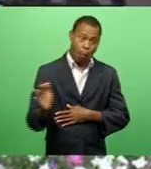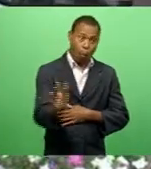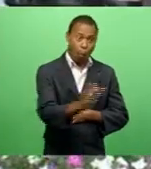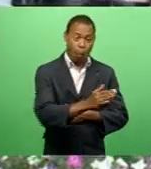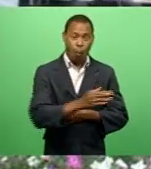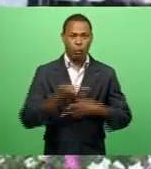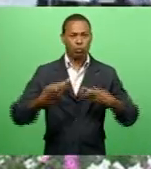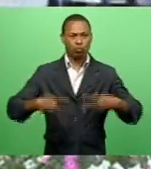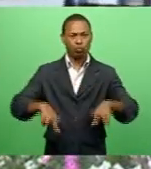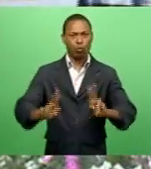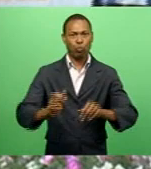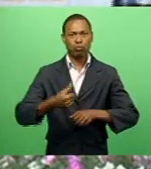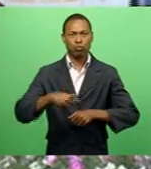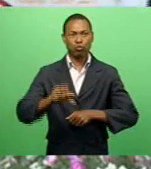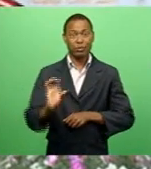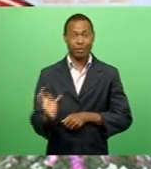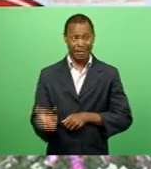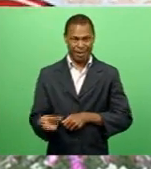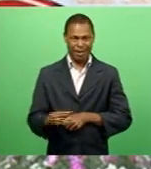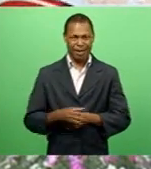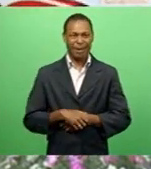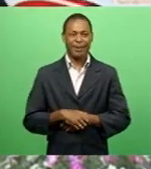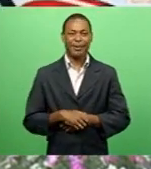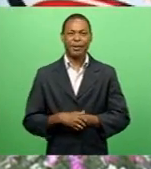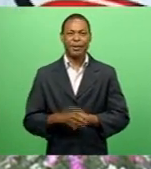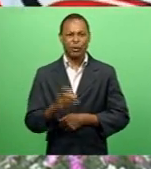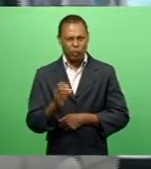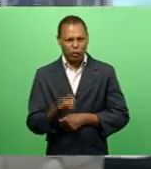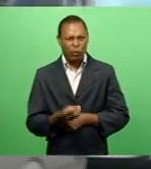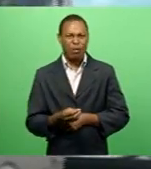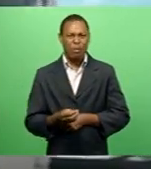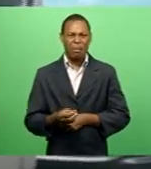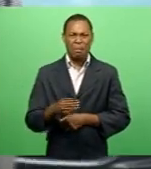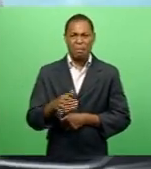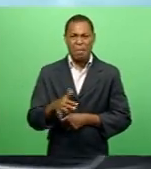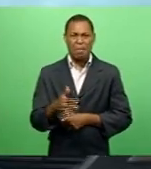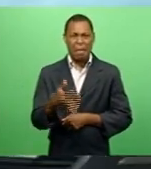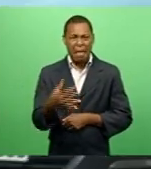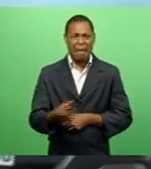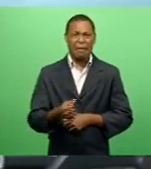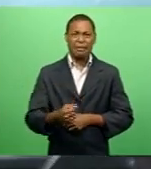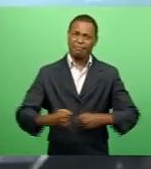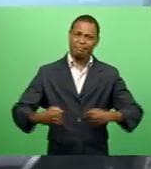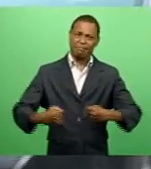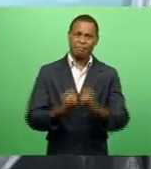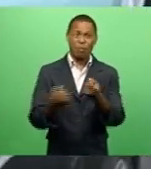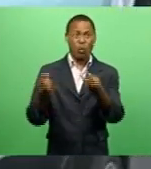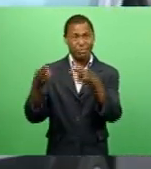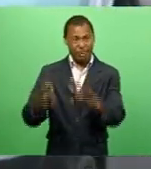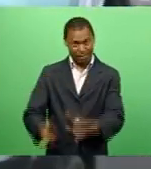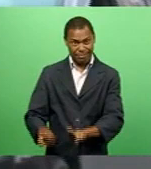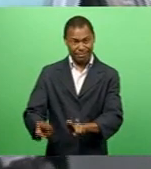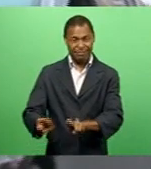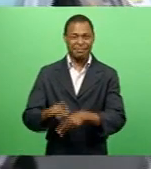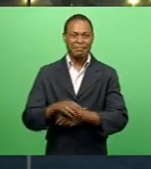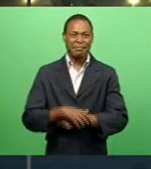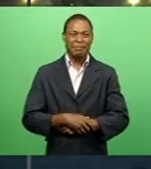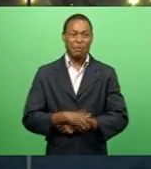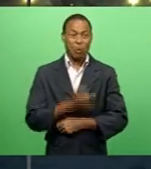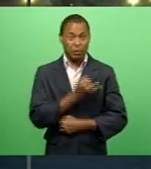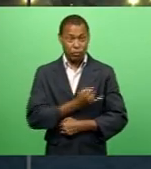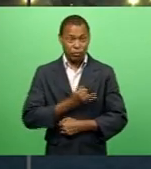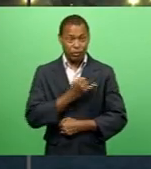unwitting clients who will have no insurance cover in the event of death or injury. Pranita Prakash, FBC